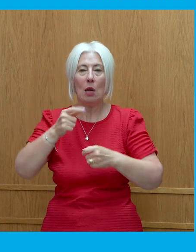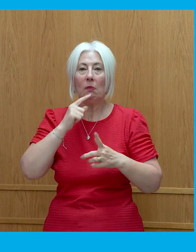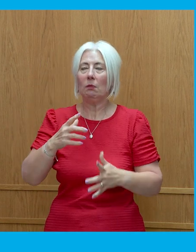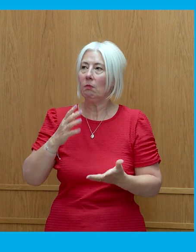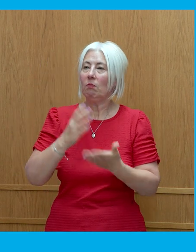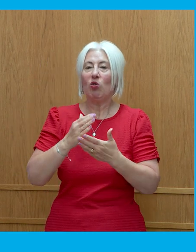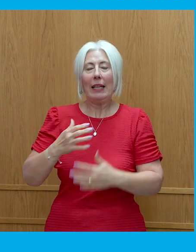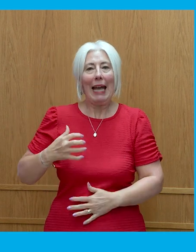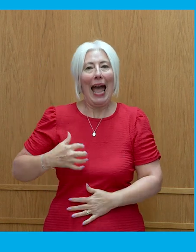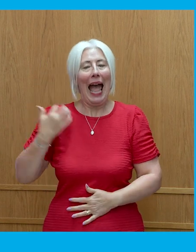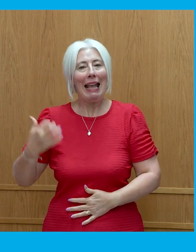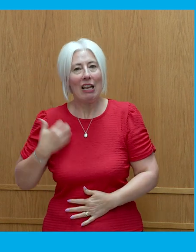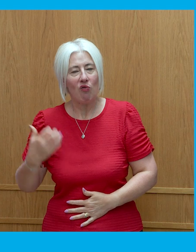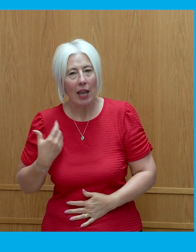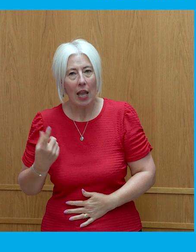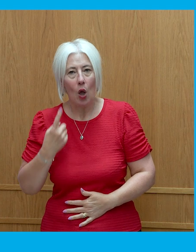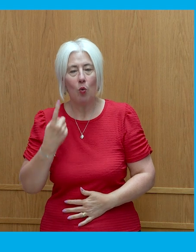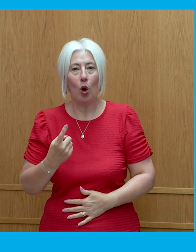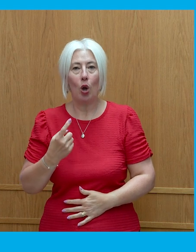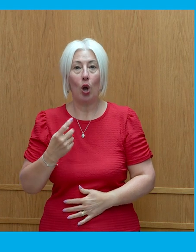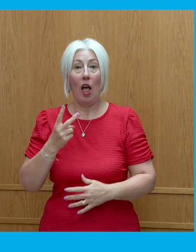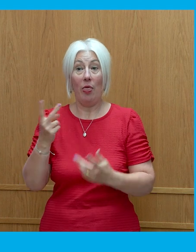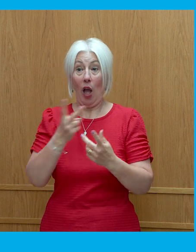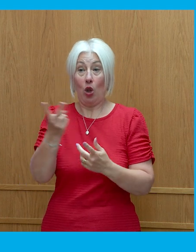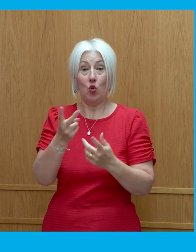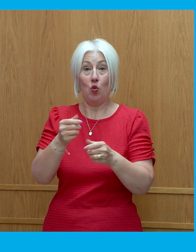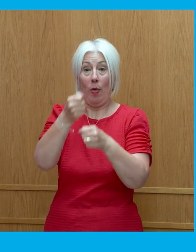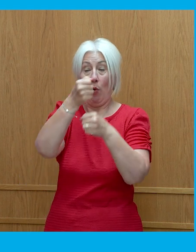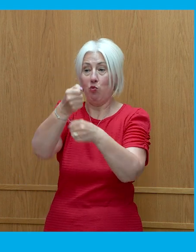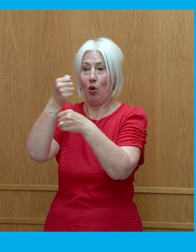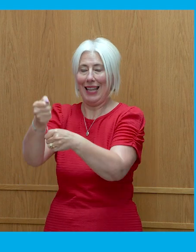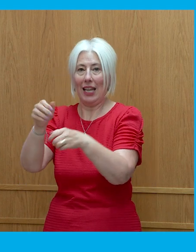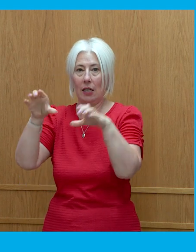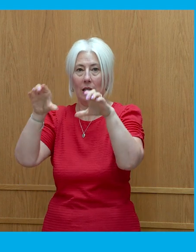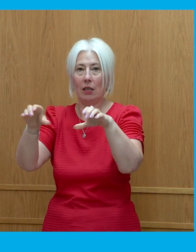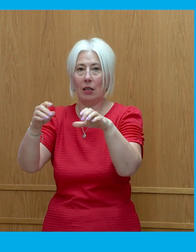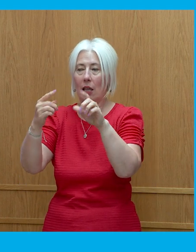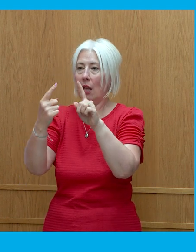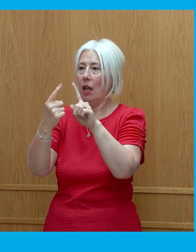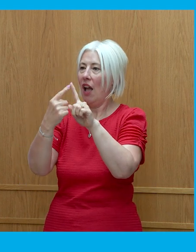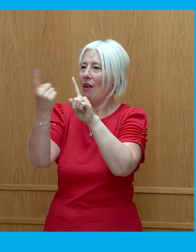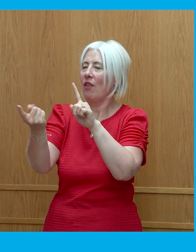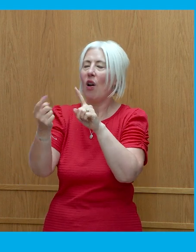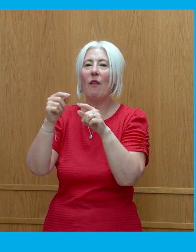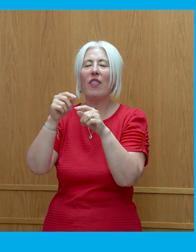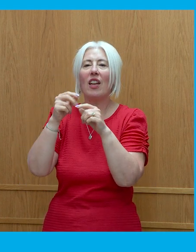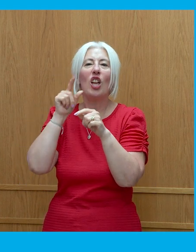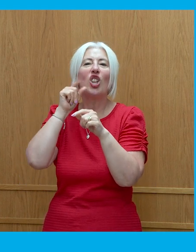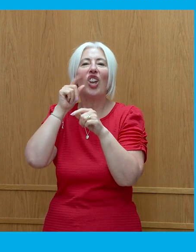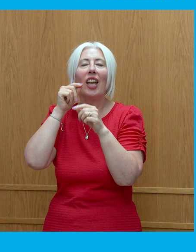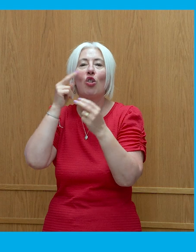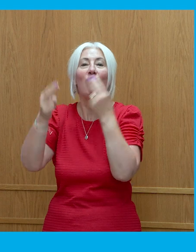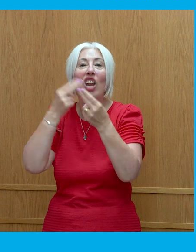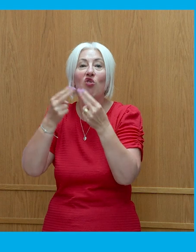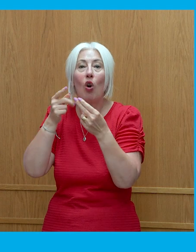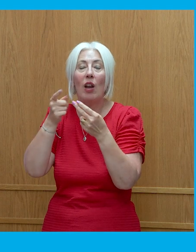angry that the two protesting groups were doing it in front of the Chick-fil-A, which is where they were trying to buy